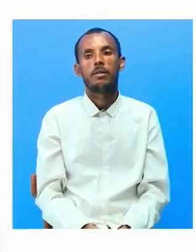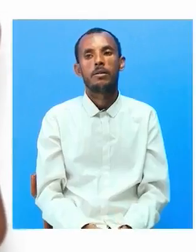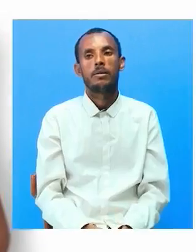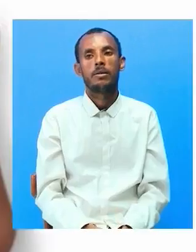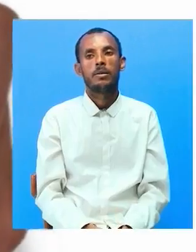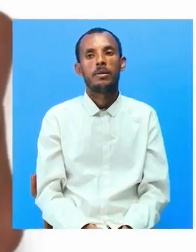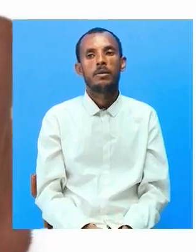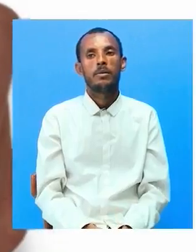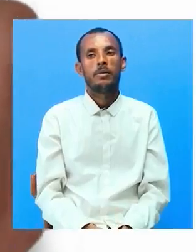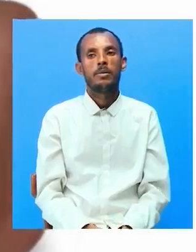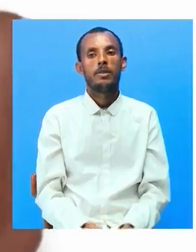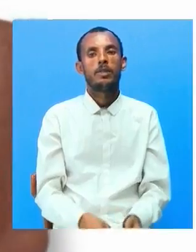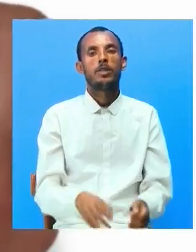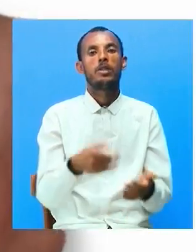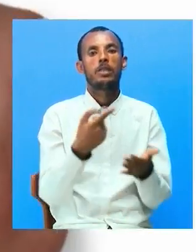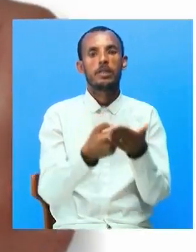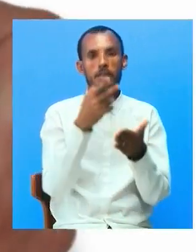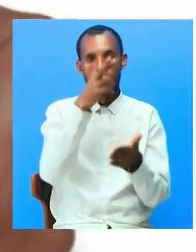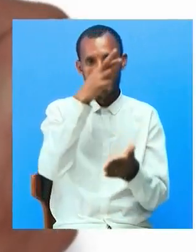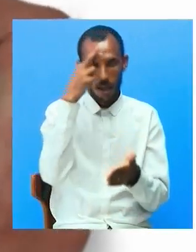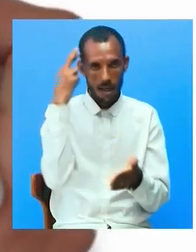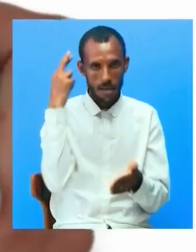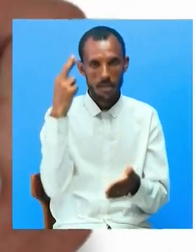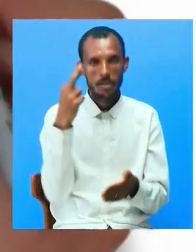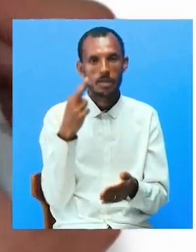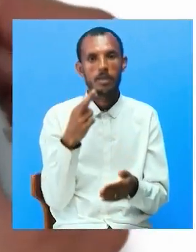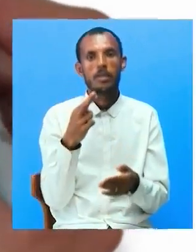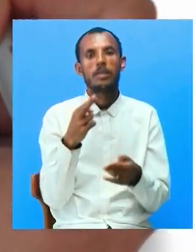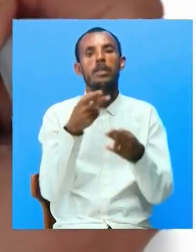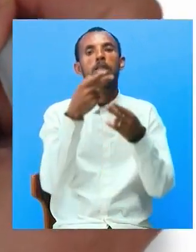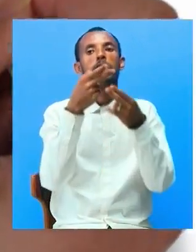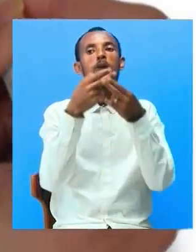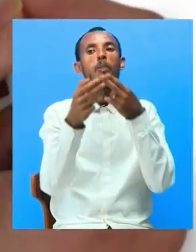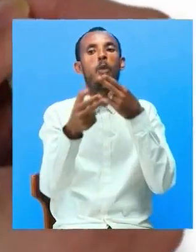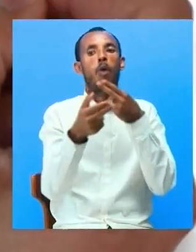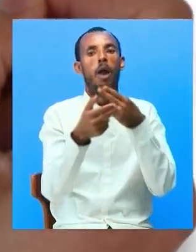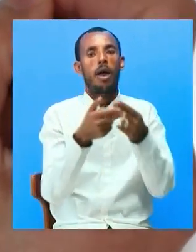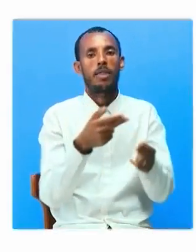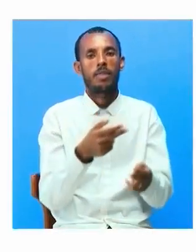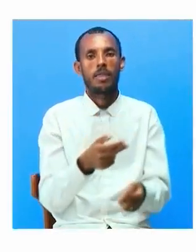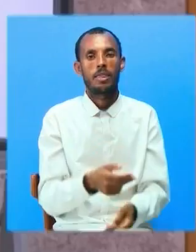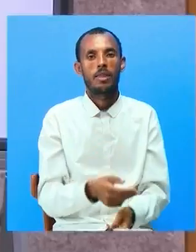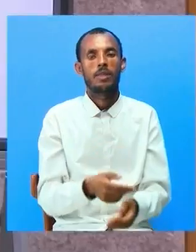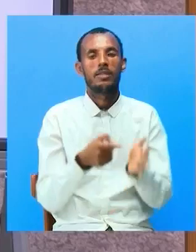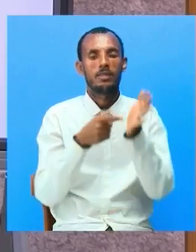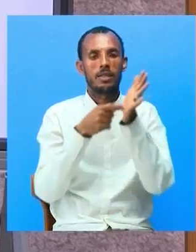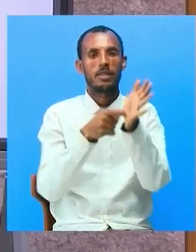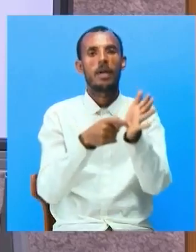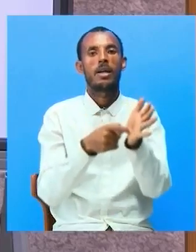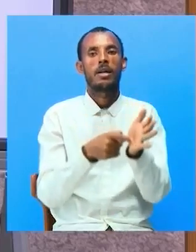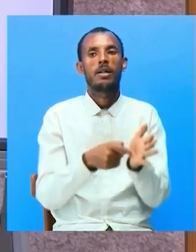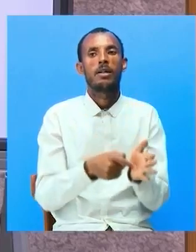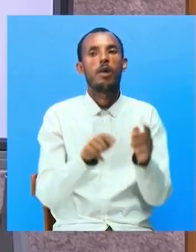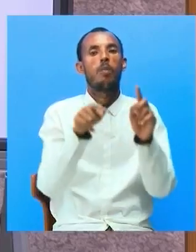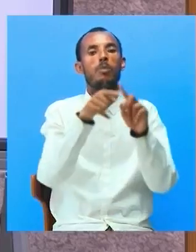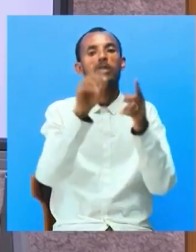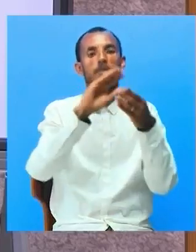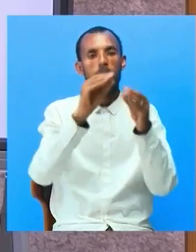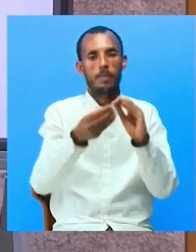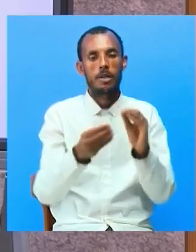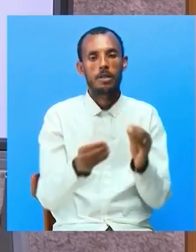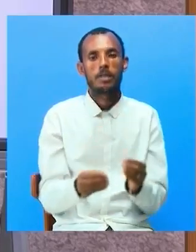of negative factors. So in this case, the product of the sign of the product is